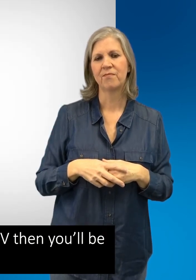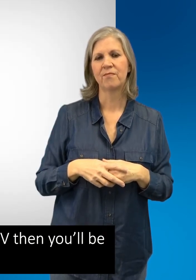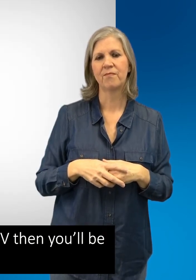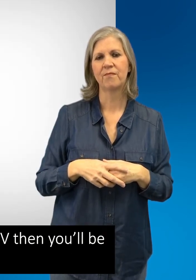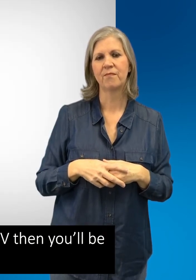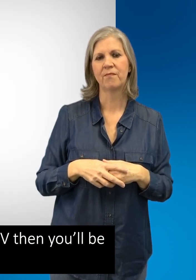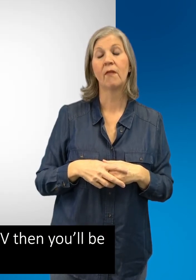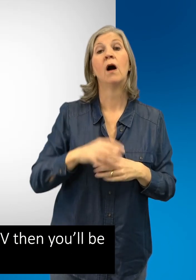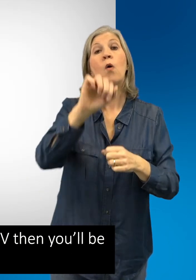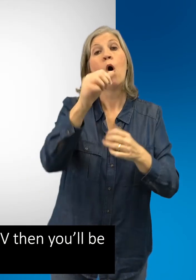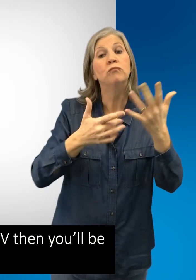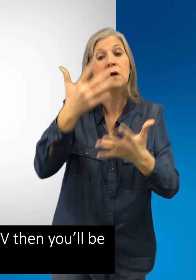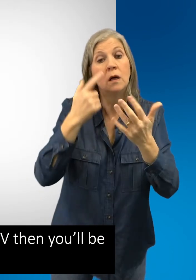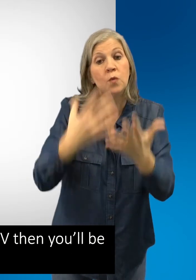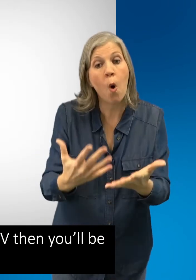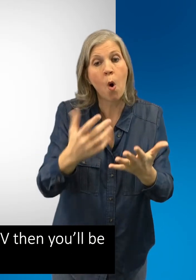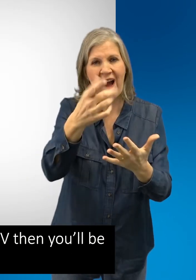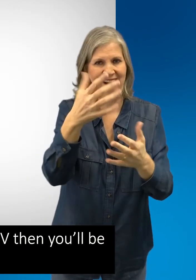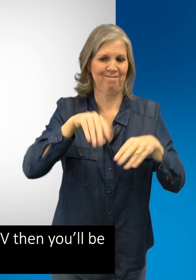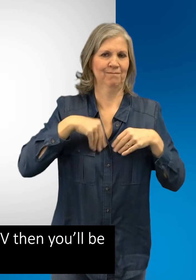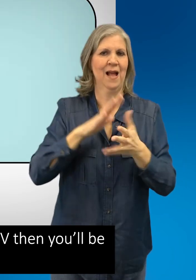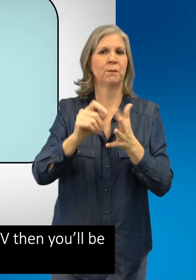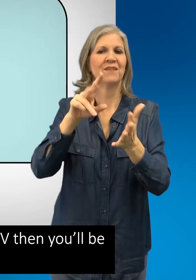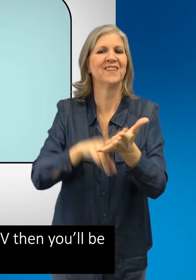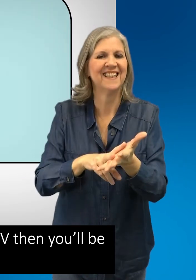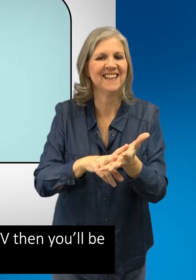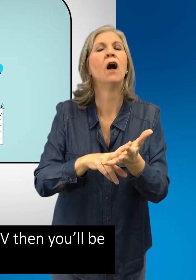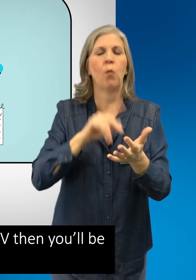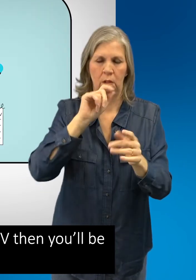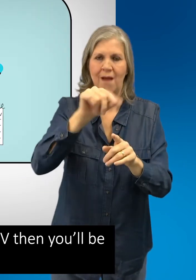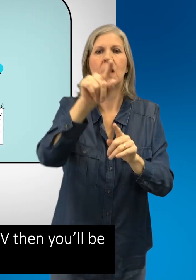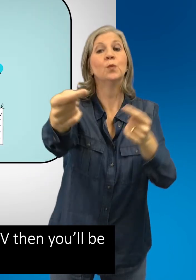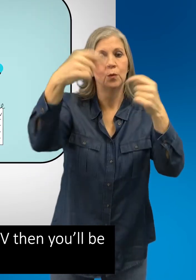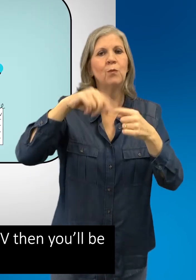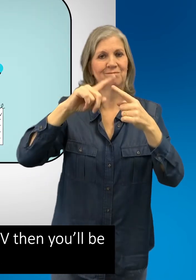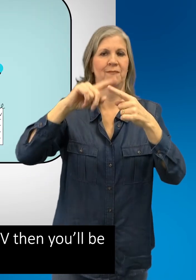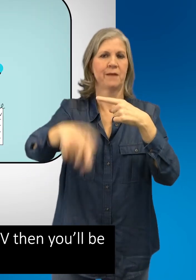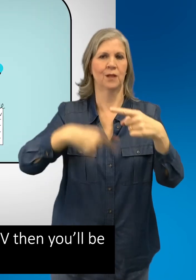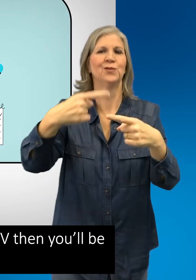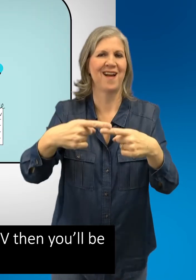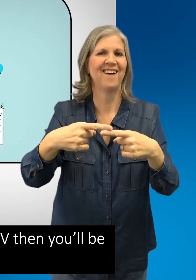If your result shows that you have HPV, then you'll be invited back in 1 year.